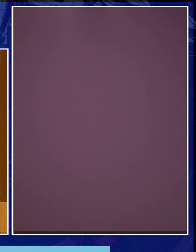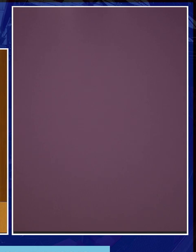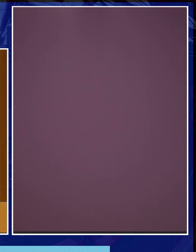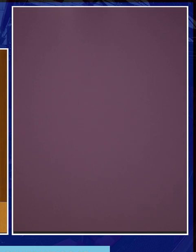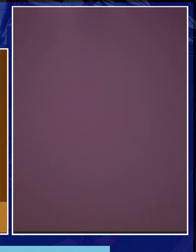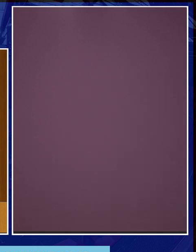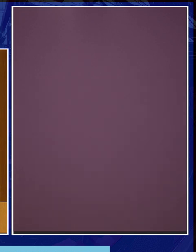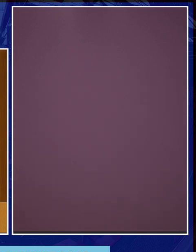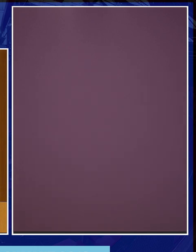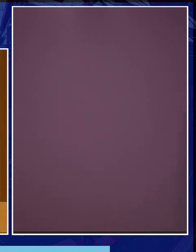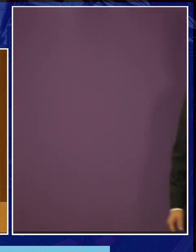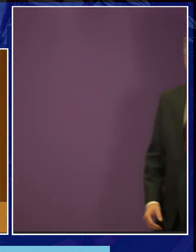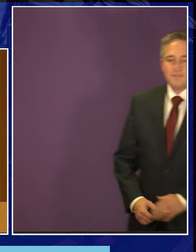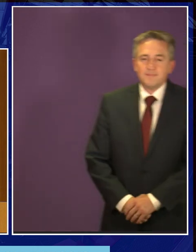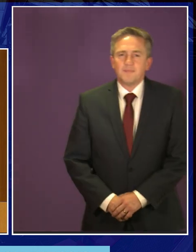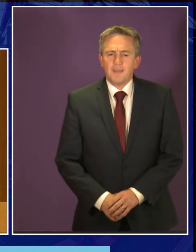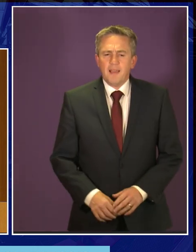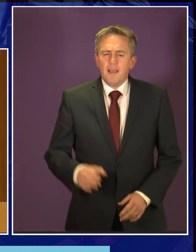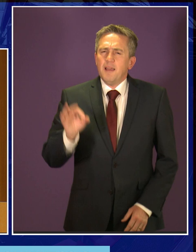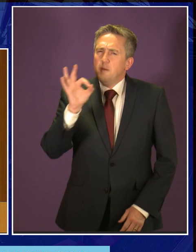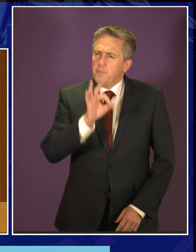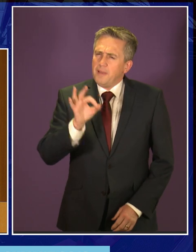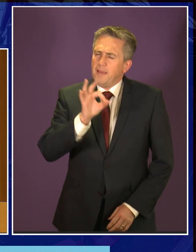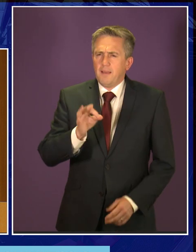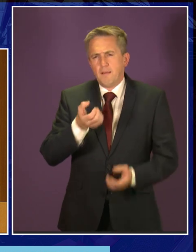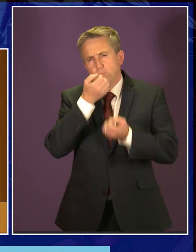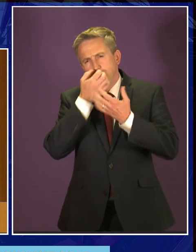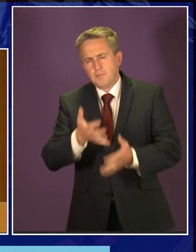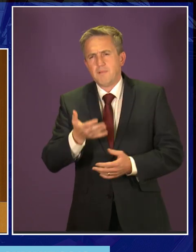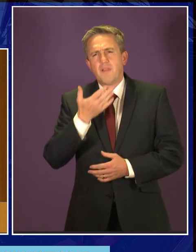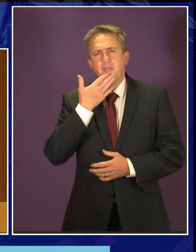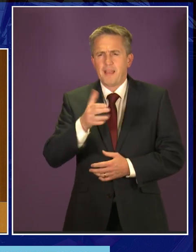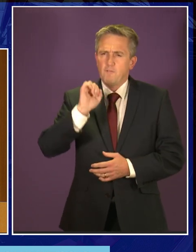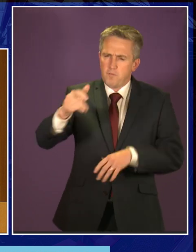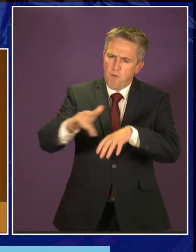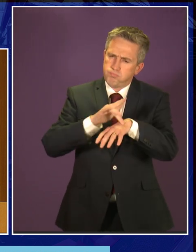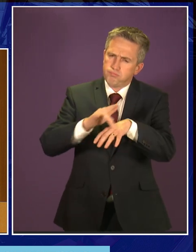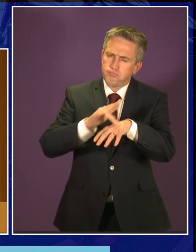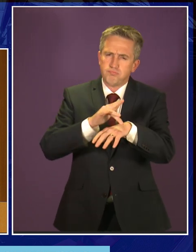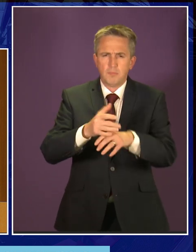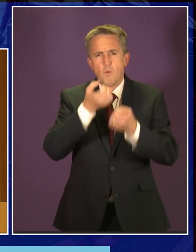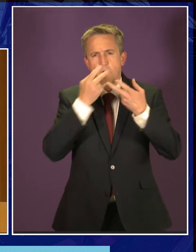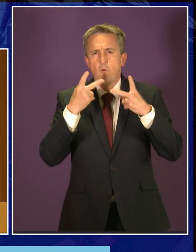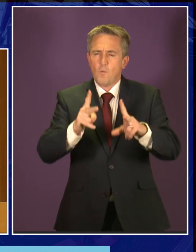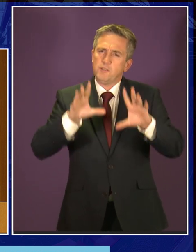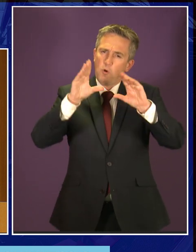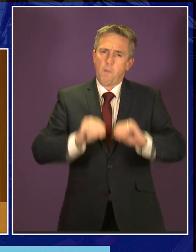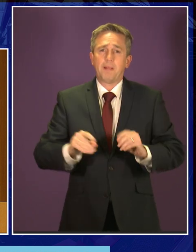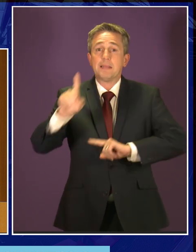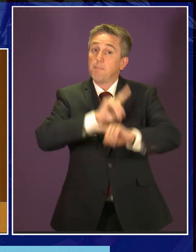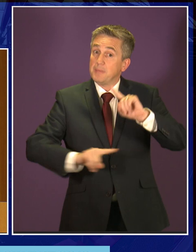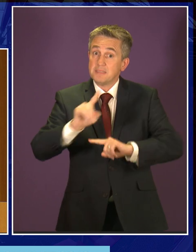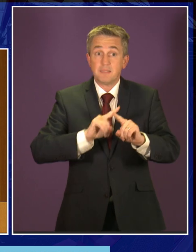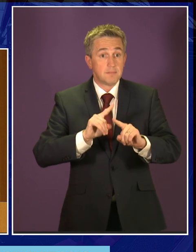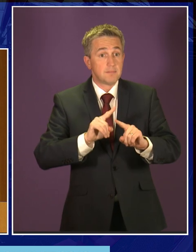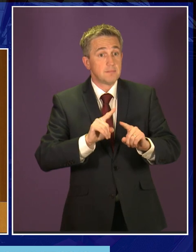Microphone on for the rest of you. Thank you very much, Pia. That was excellent. What a lovely way to conclude our summit today. And that